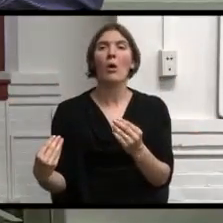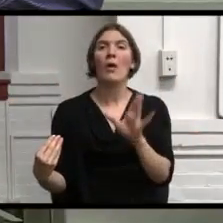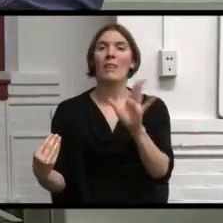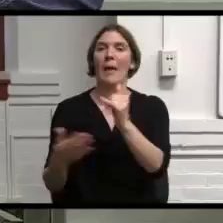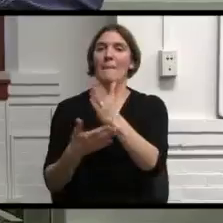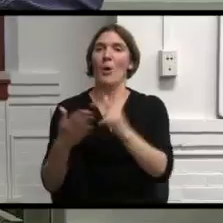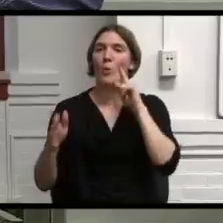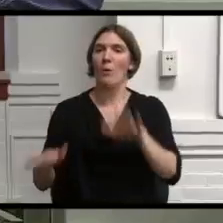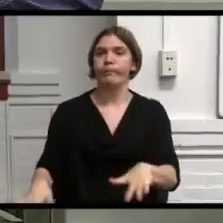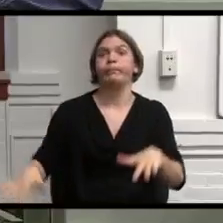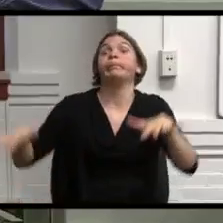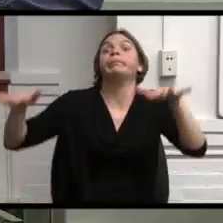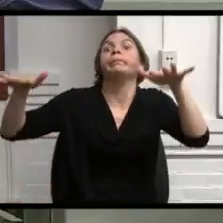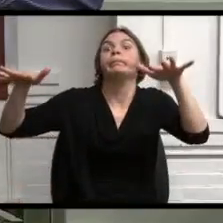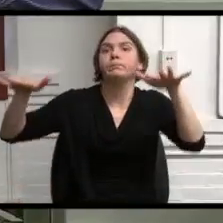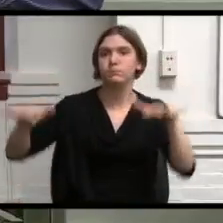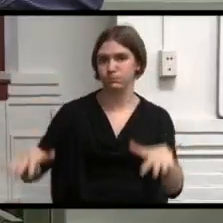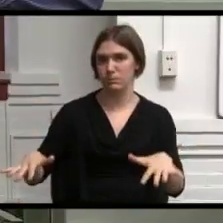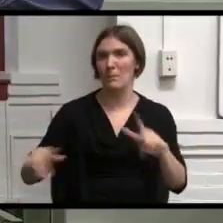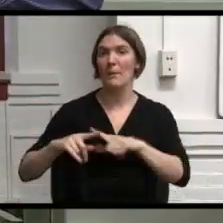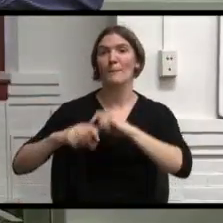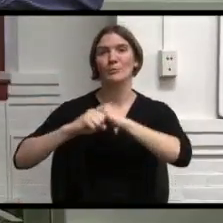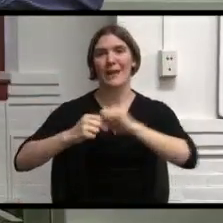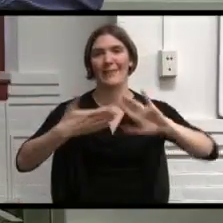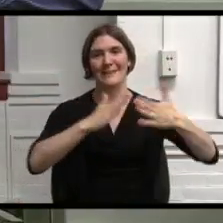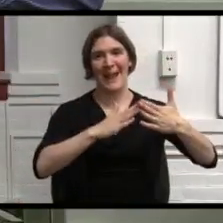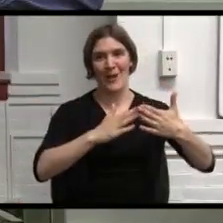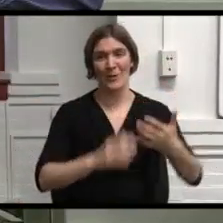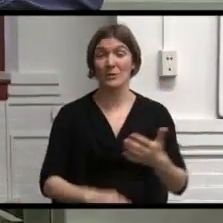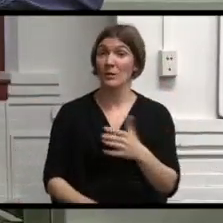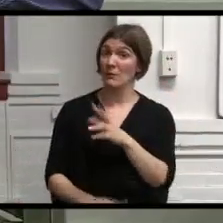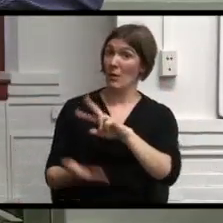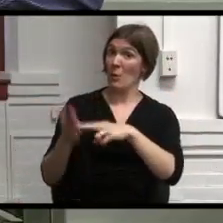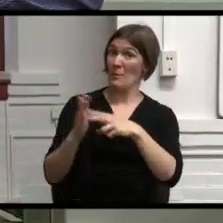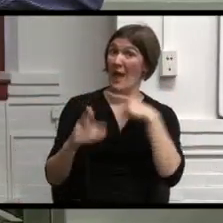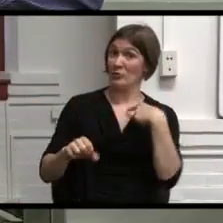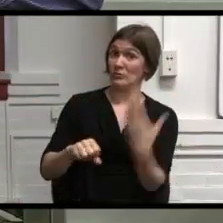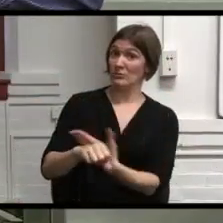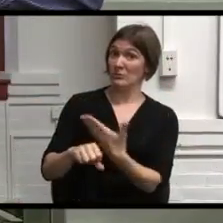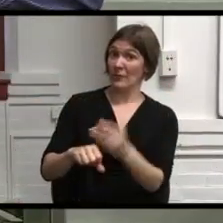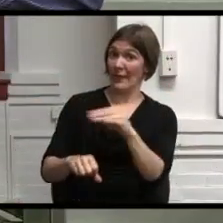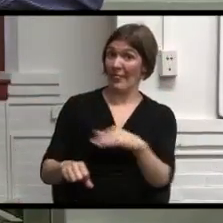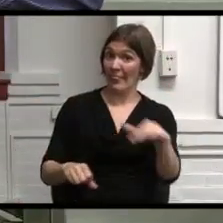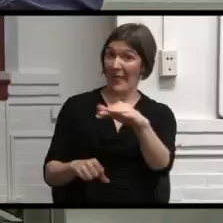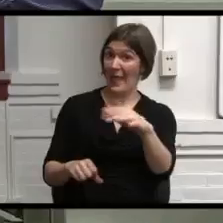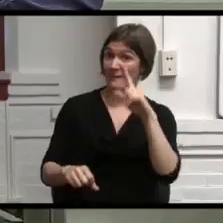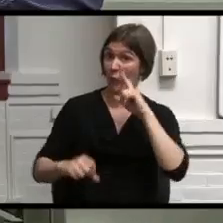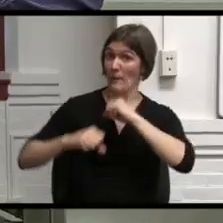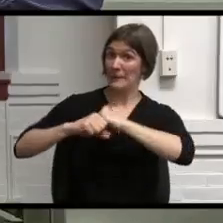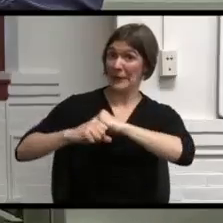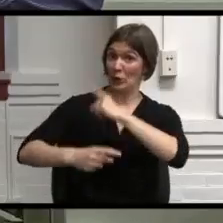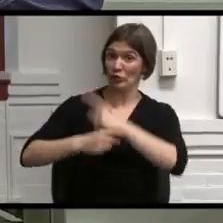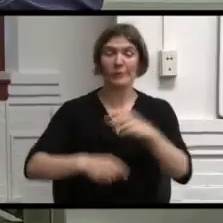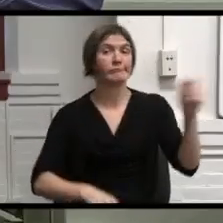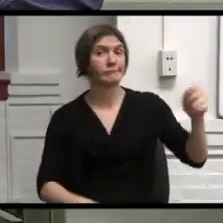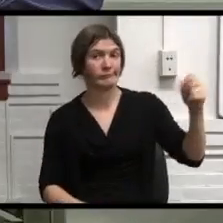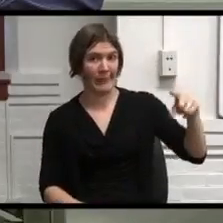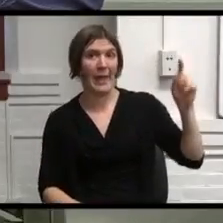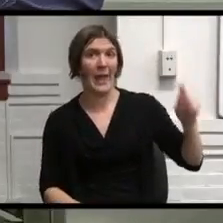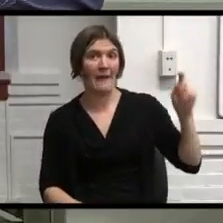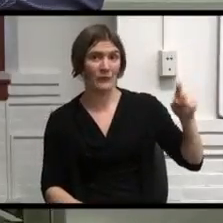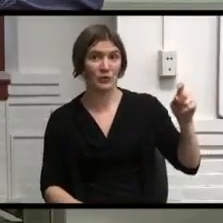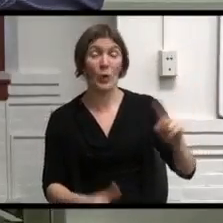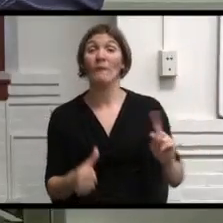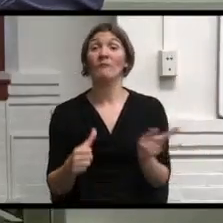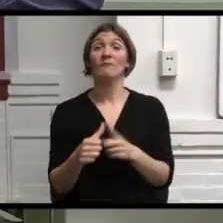parcel will be inundated at least. So then some work does have to be done to that land to make it Yes. The acceptable.